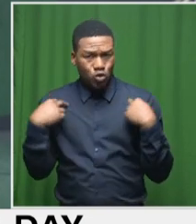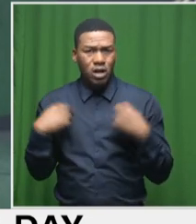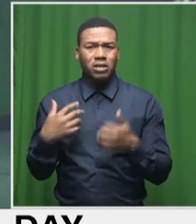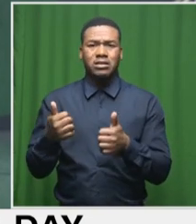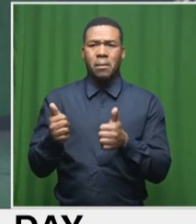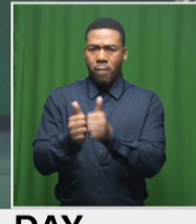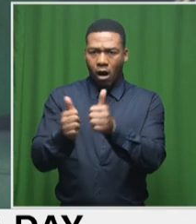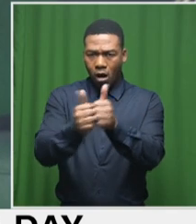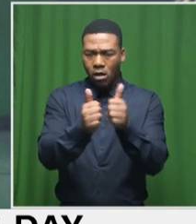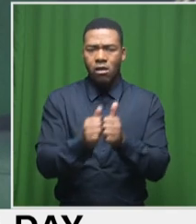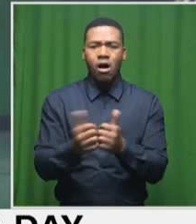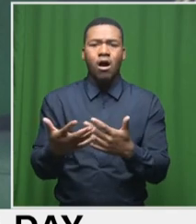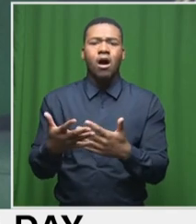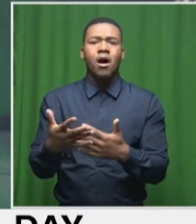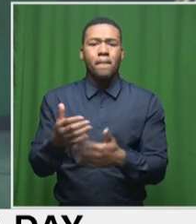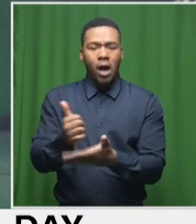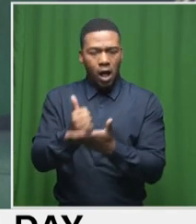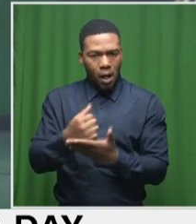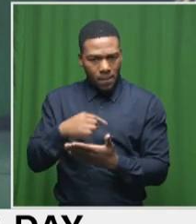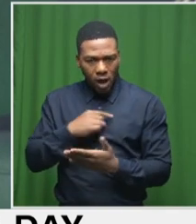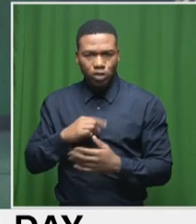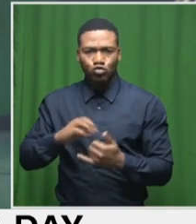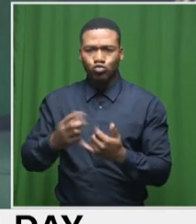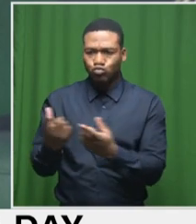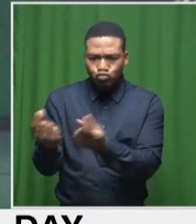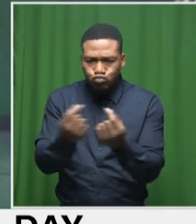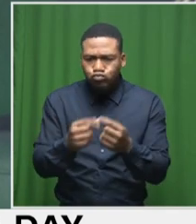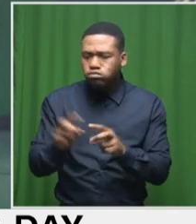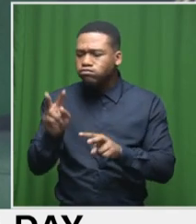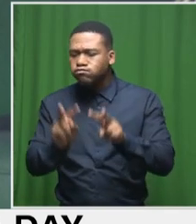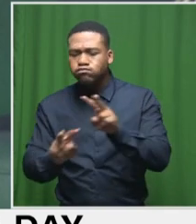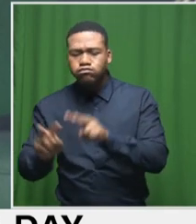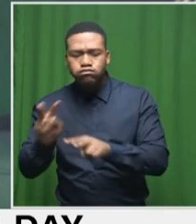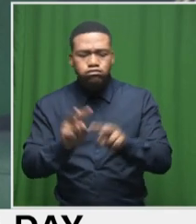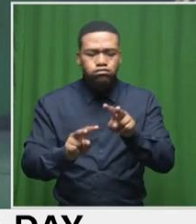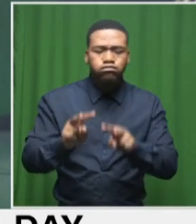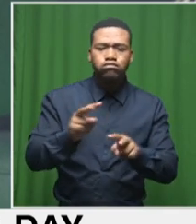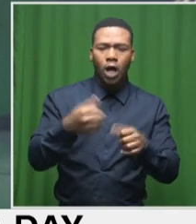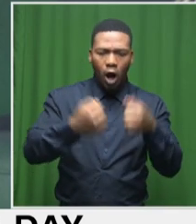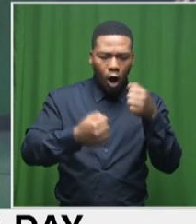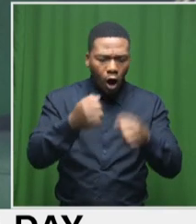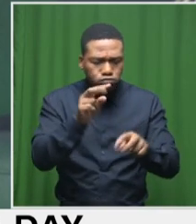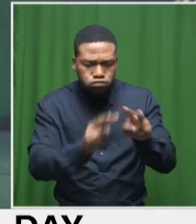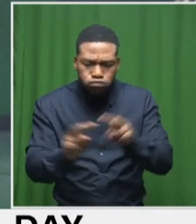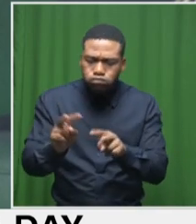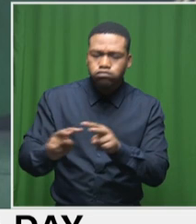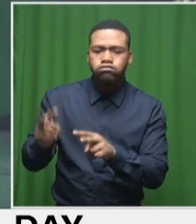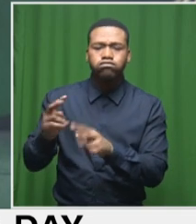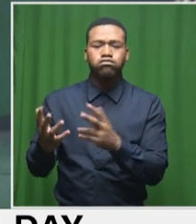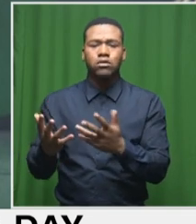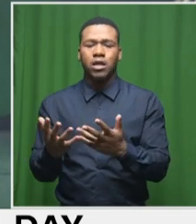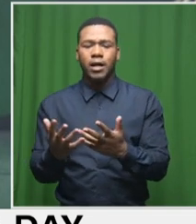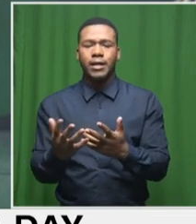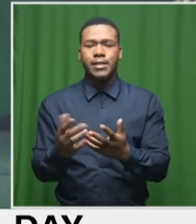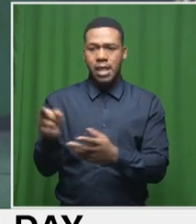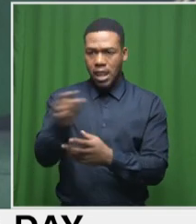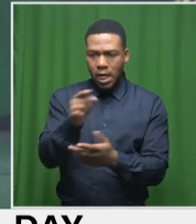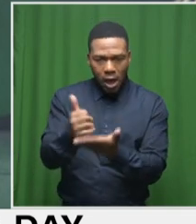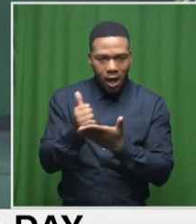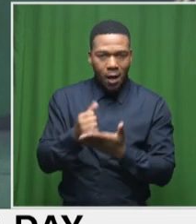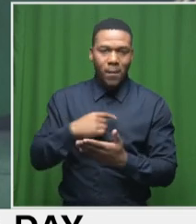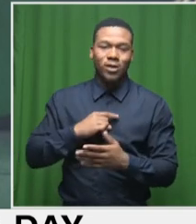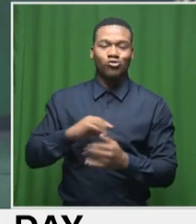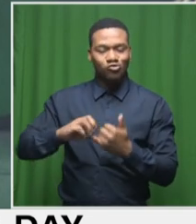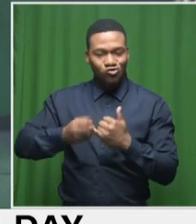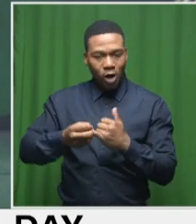assisting us to do the visibility and the patrol, that making us to be in a better space to can deal with all this crime.